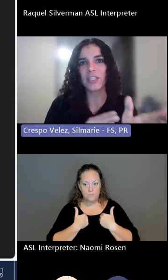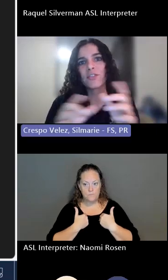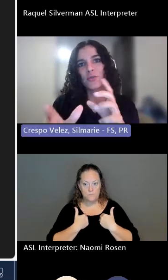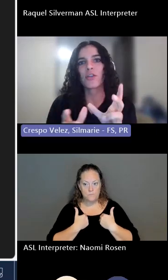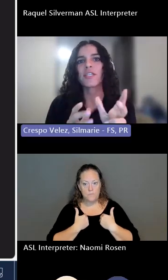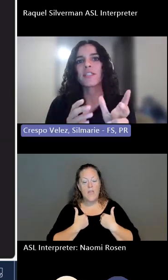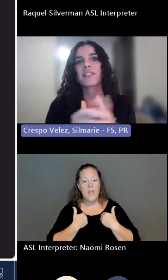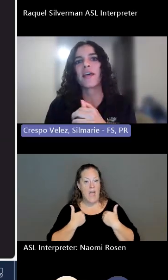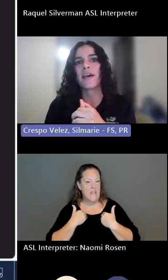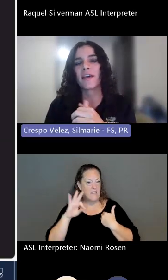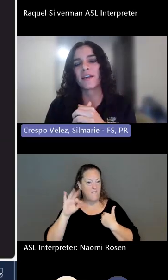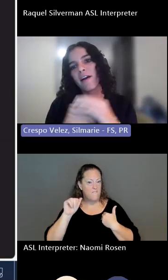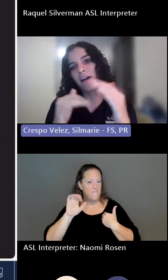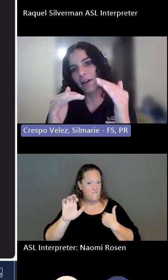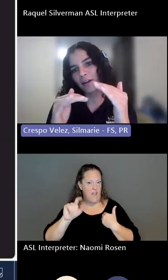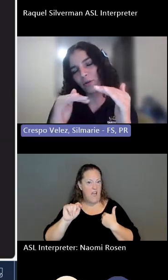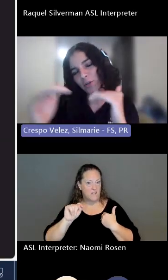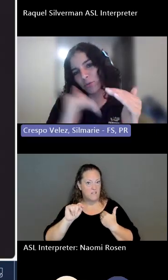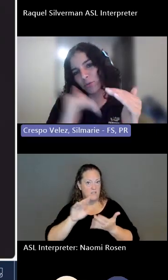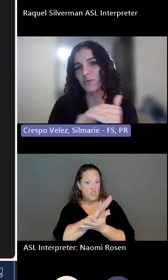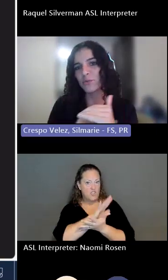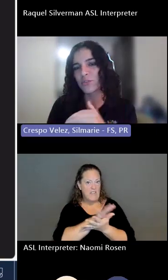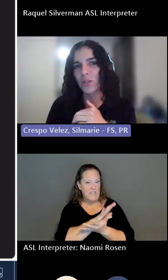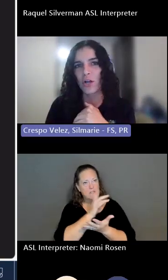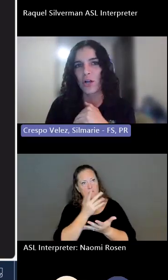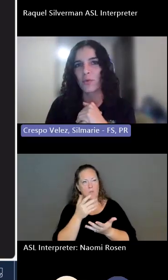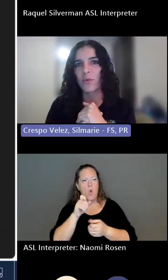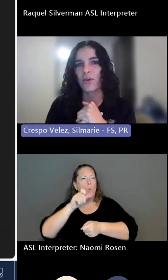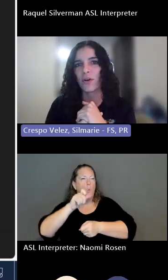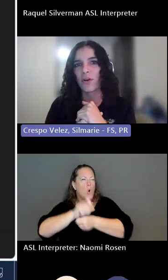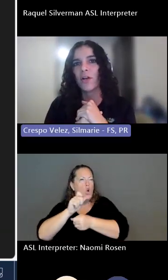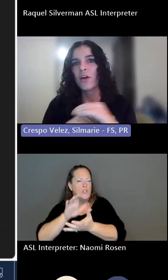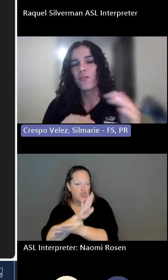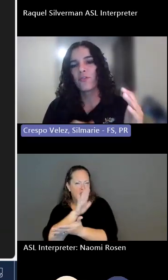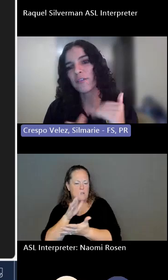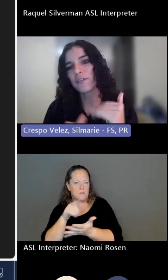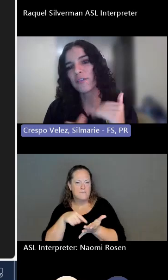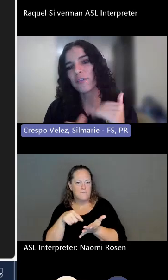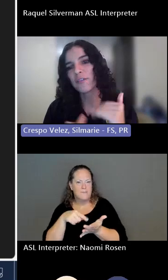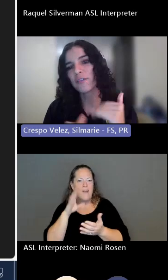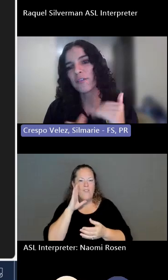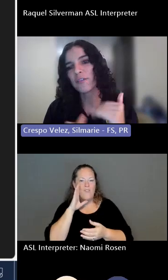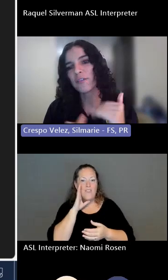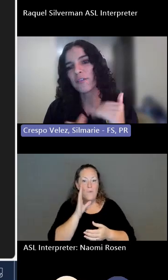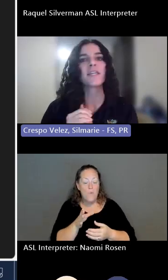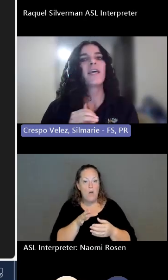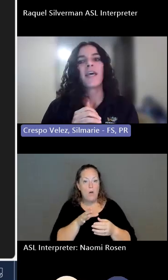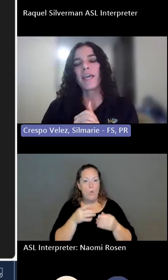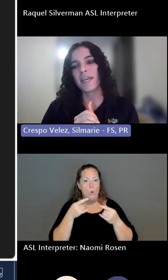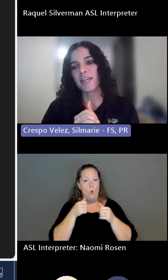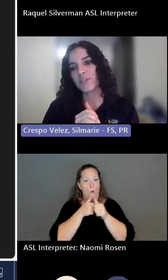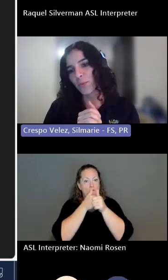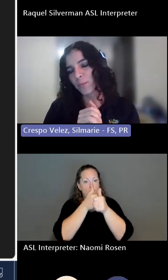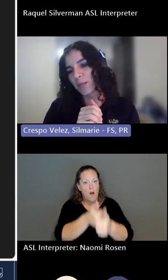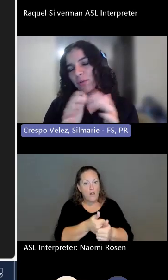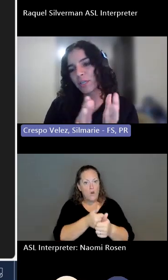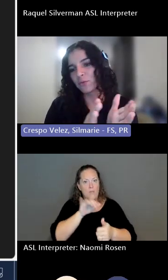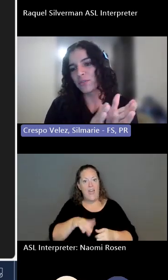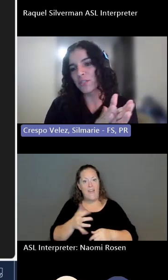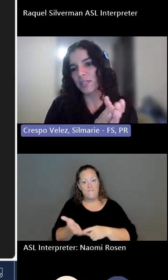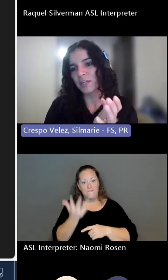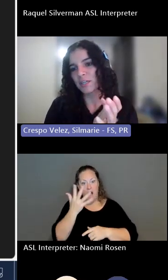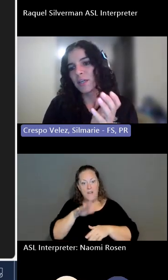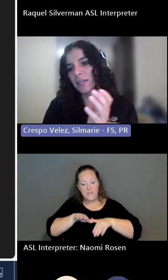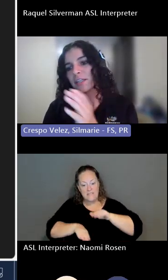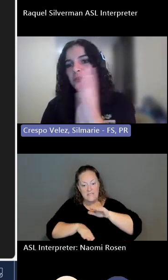fact sheets or worksheets that are going to be used along with the 5-step process. So people can